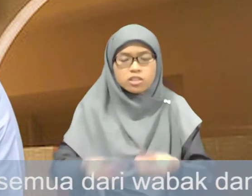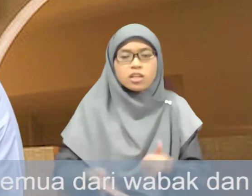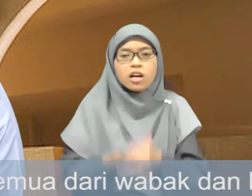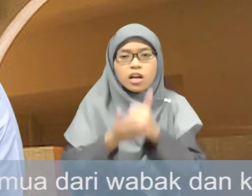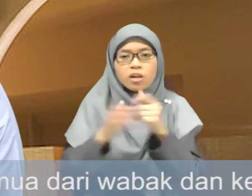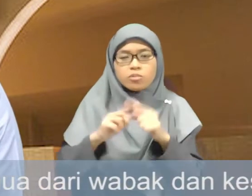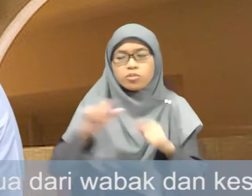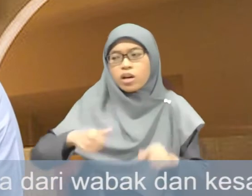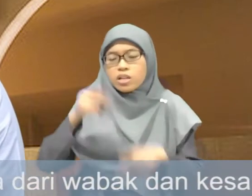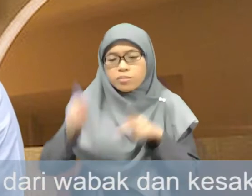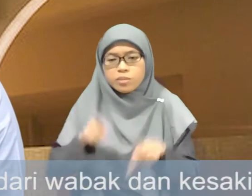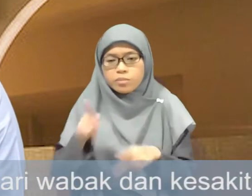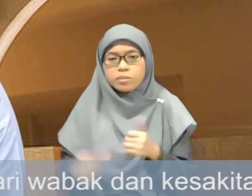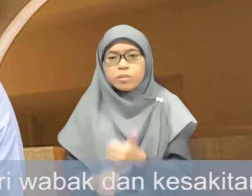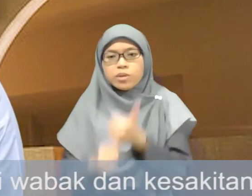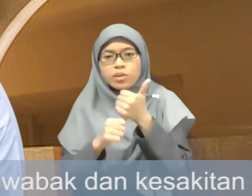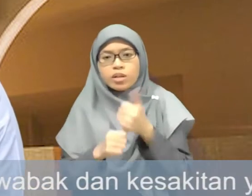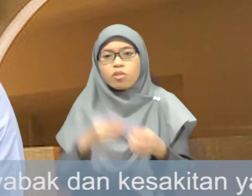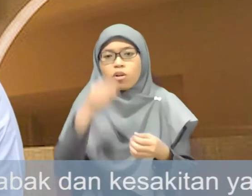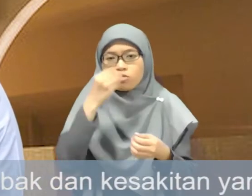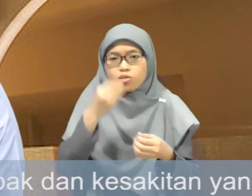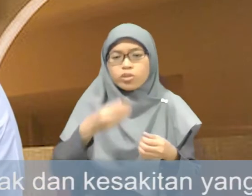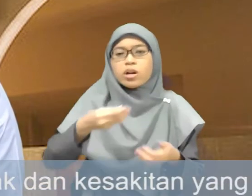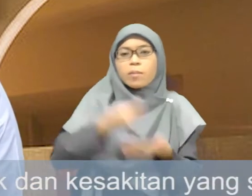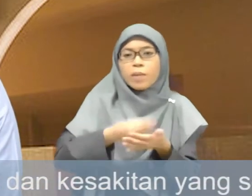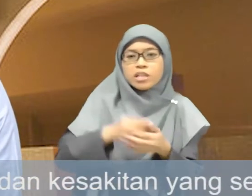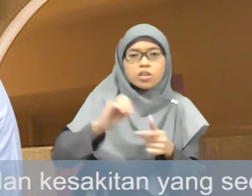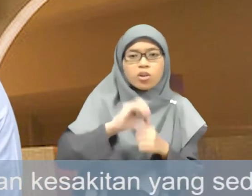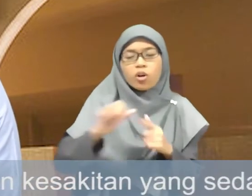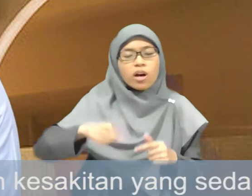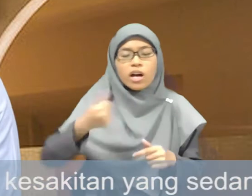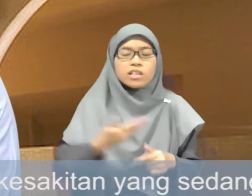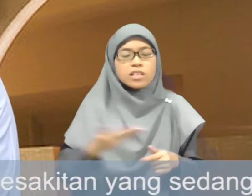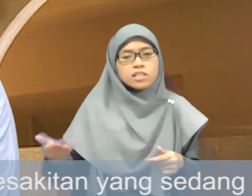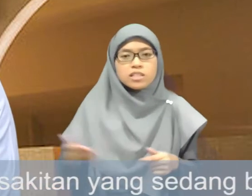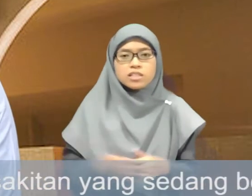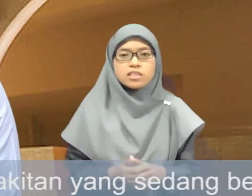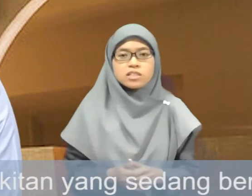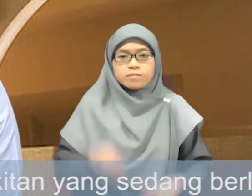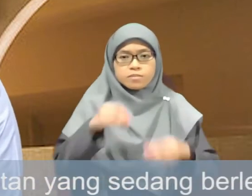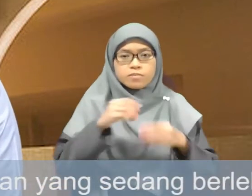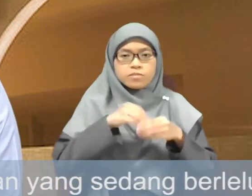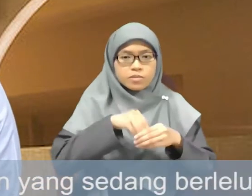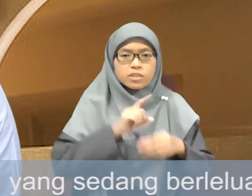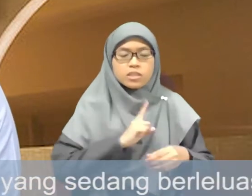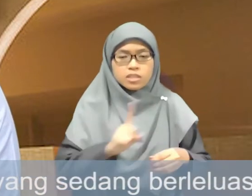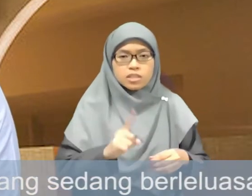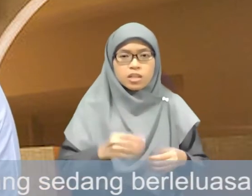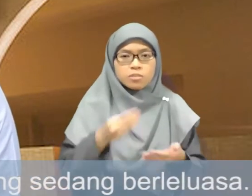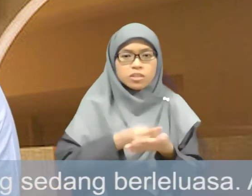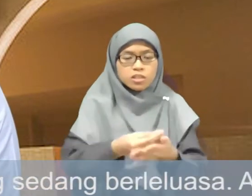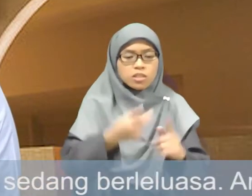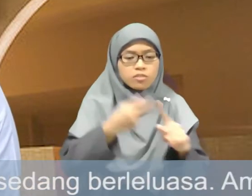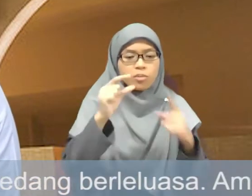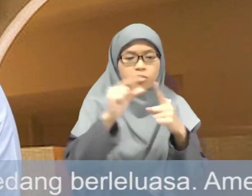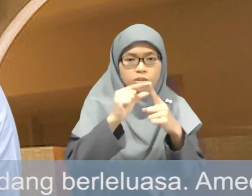by giving aid in terms of food, money or others. In Islam, charity comes from an Arabic word sadaqah,